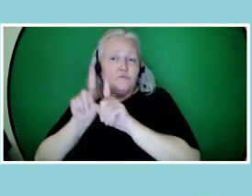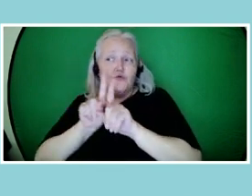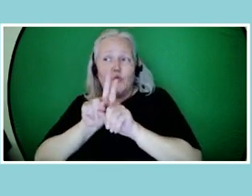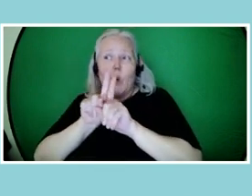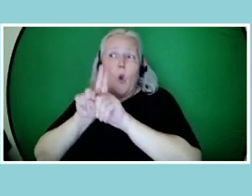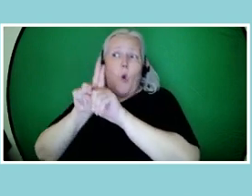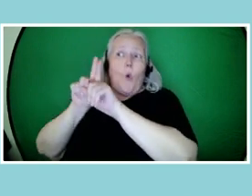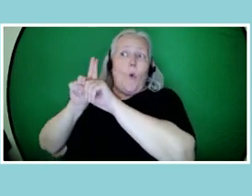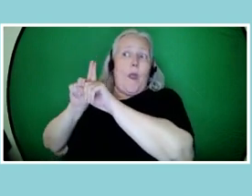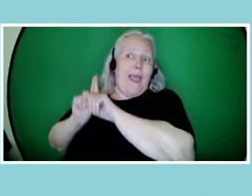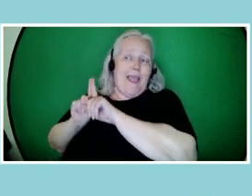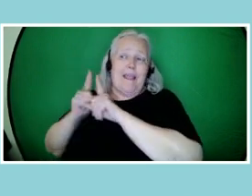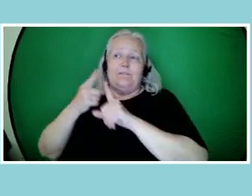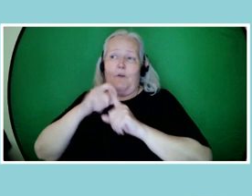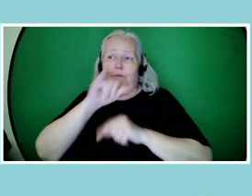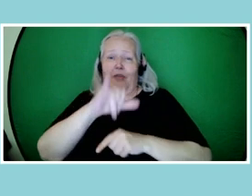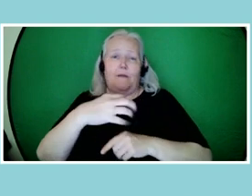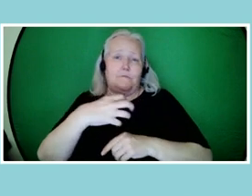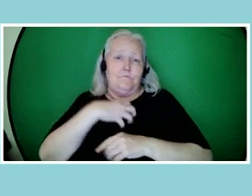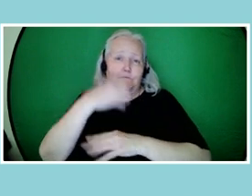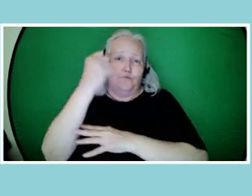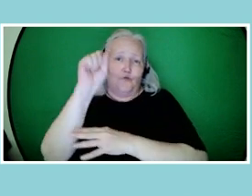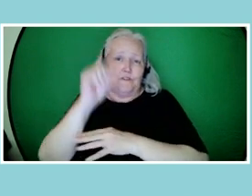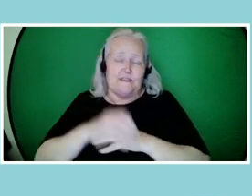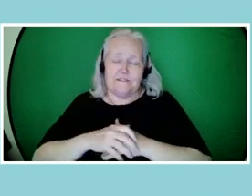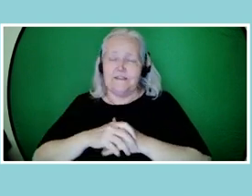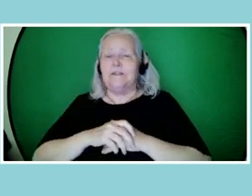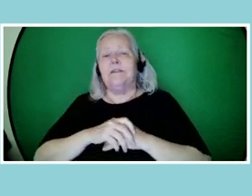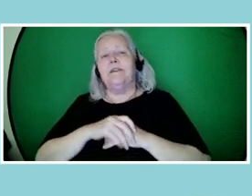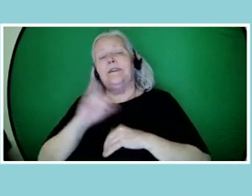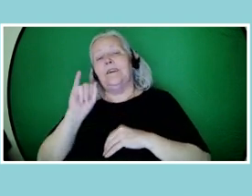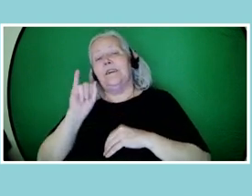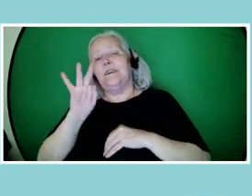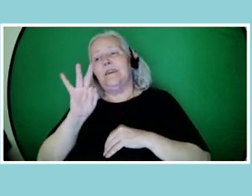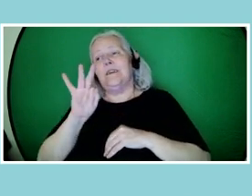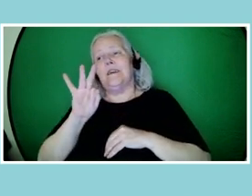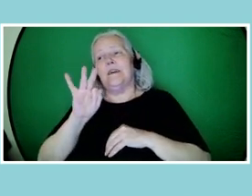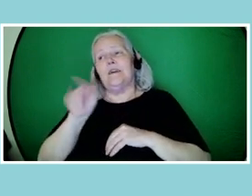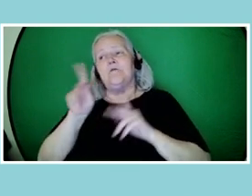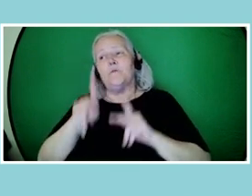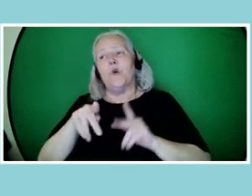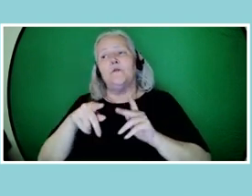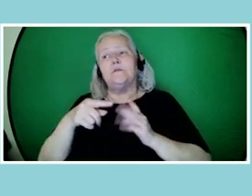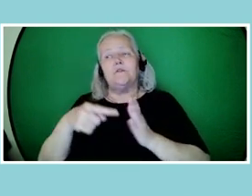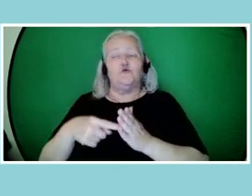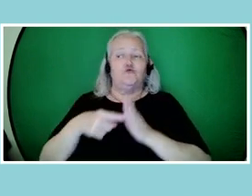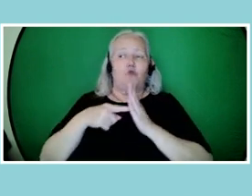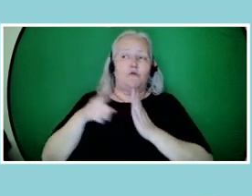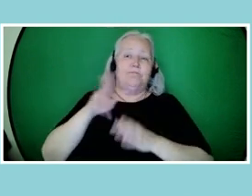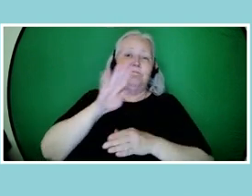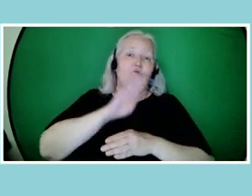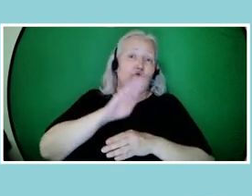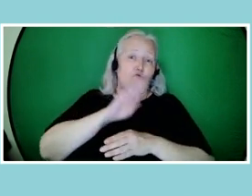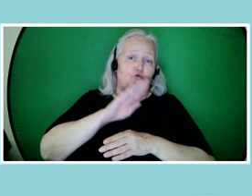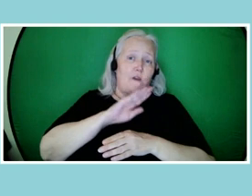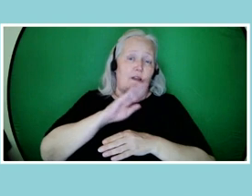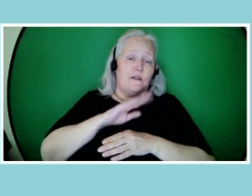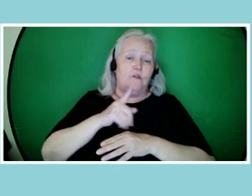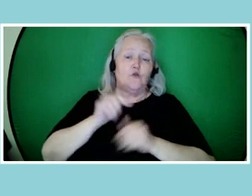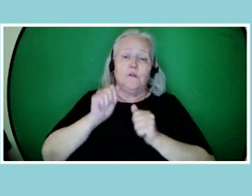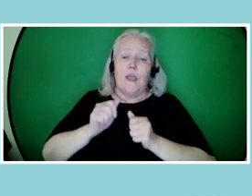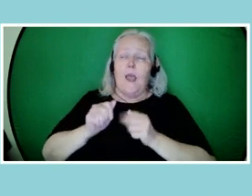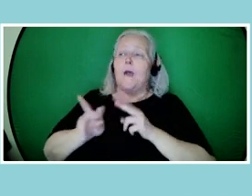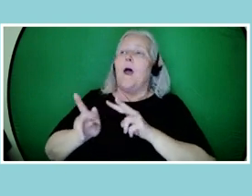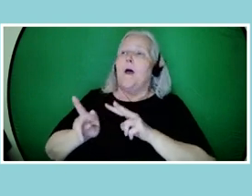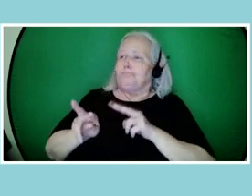the protest. If somebody is showing frustration, offer empathy is first